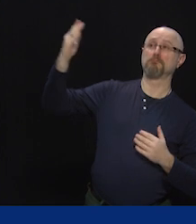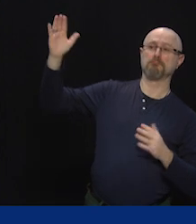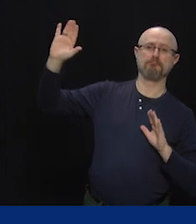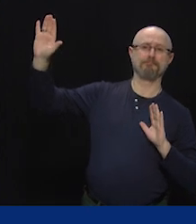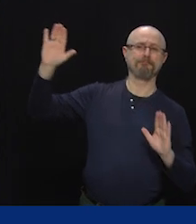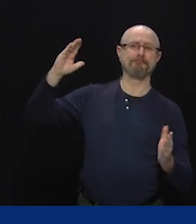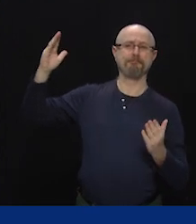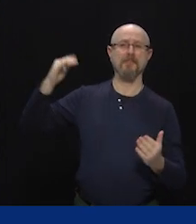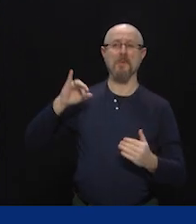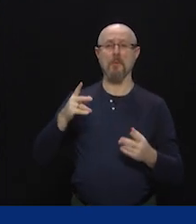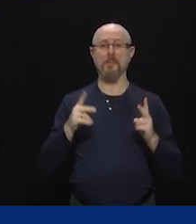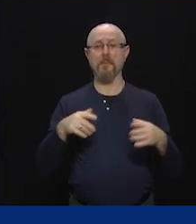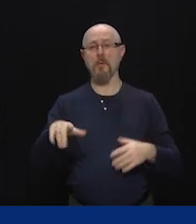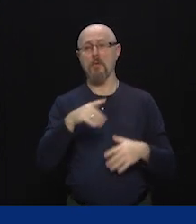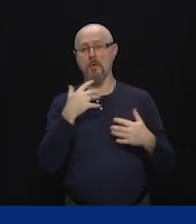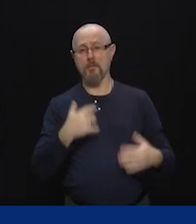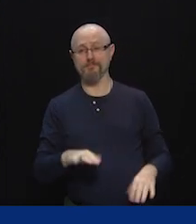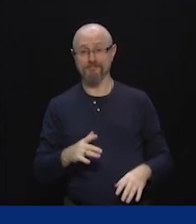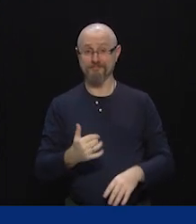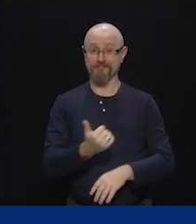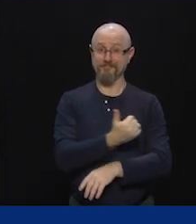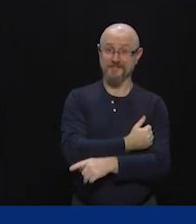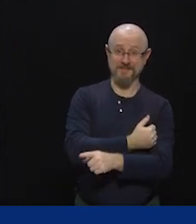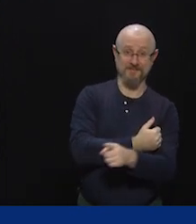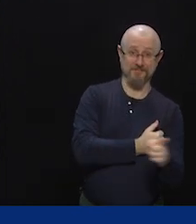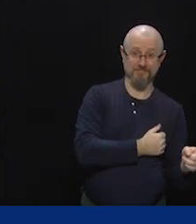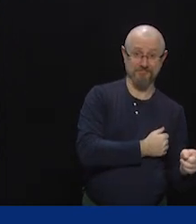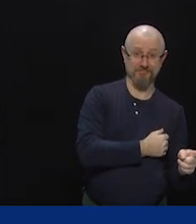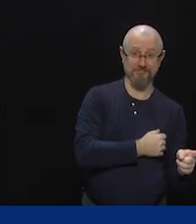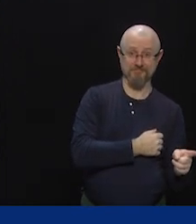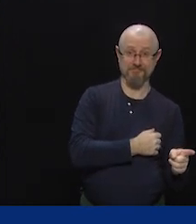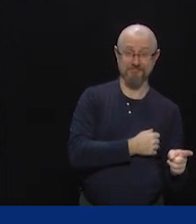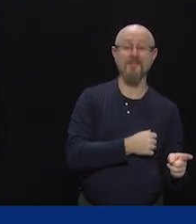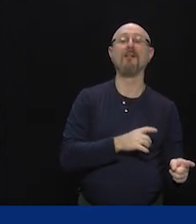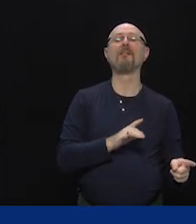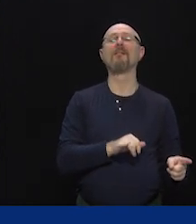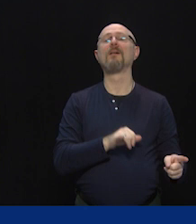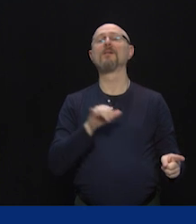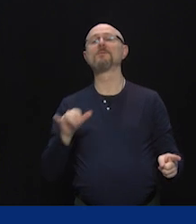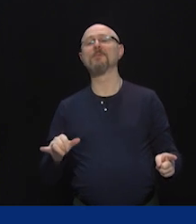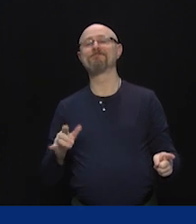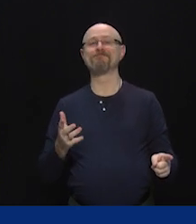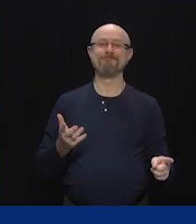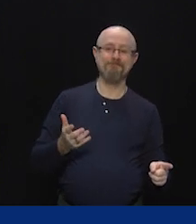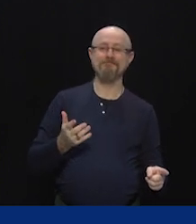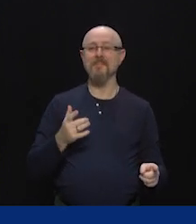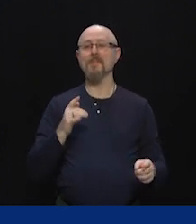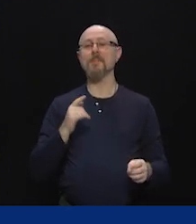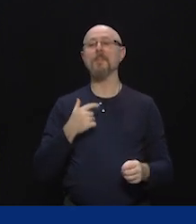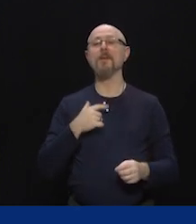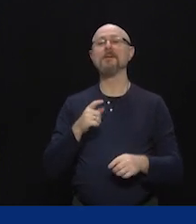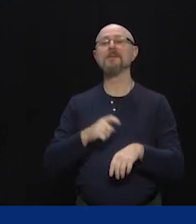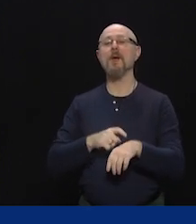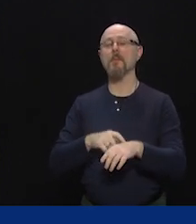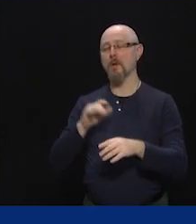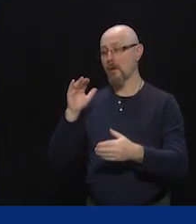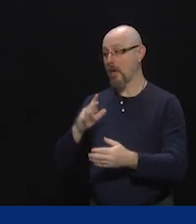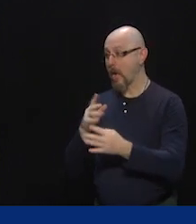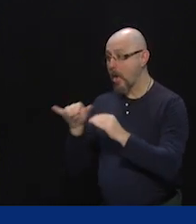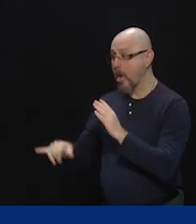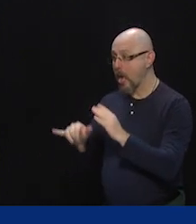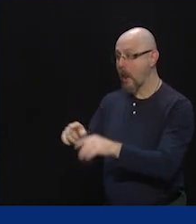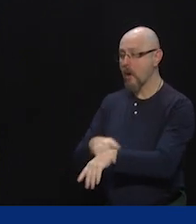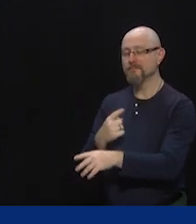been fully vaccinated and extending the shortened isolation guidance beyond